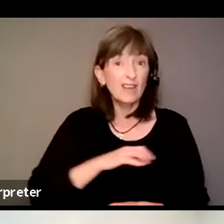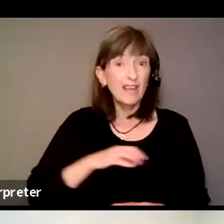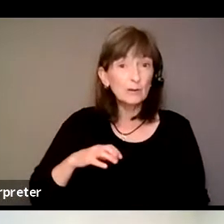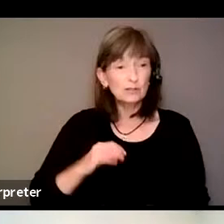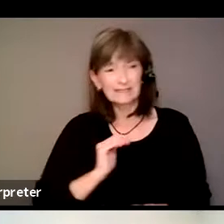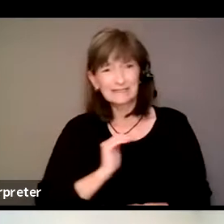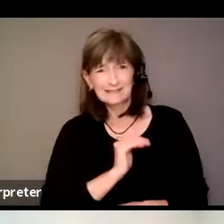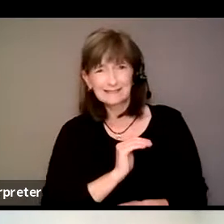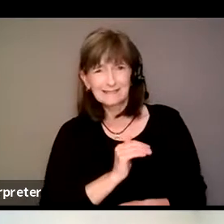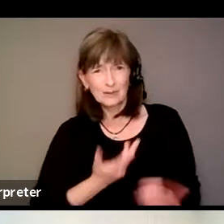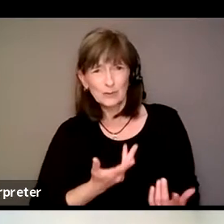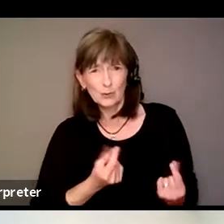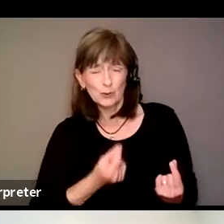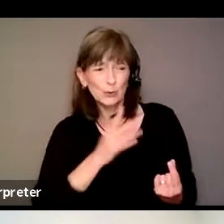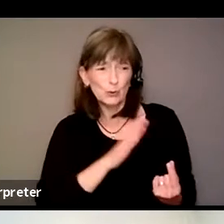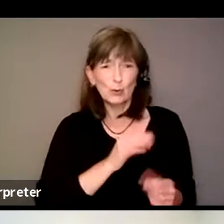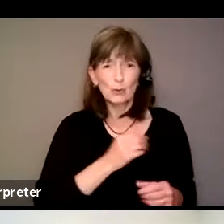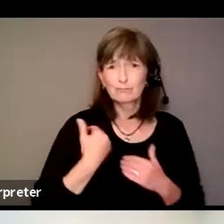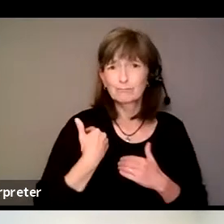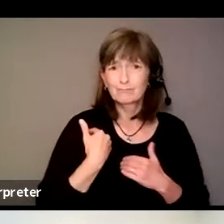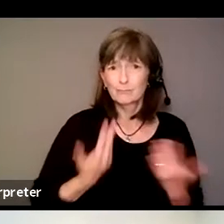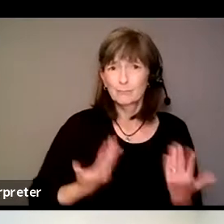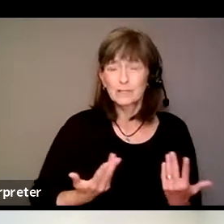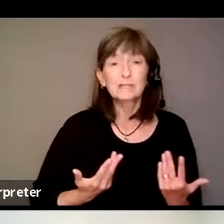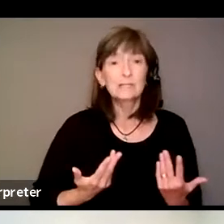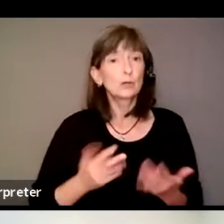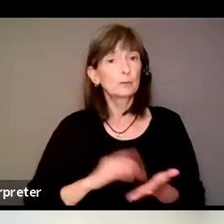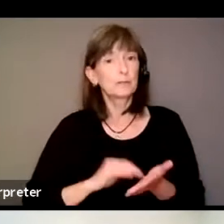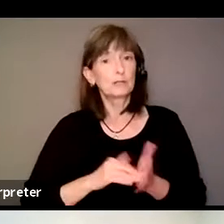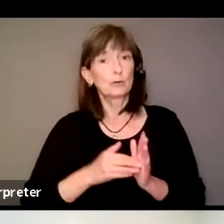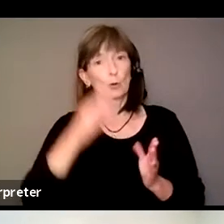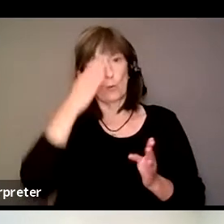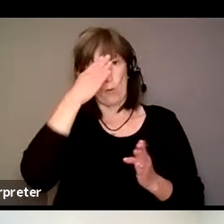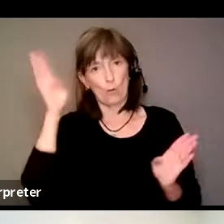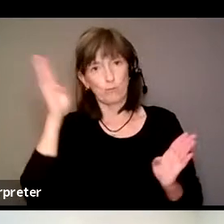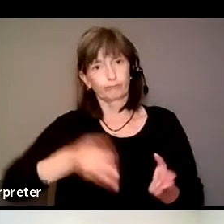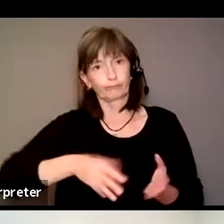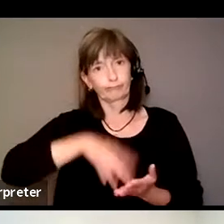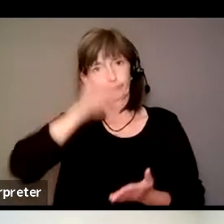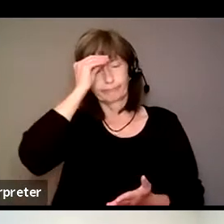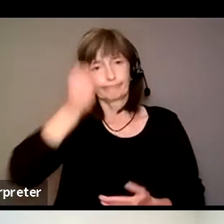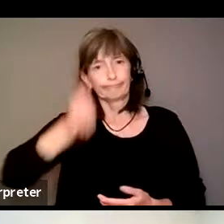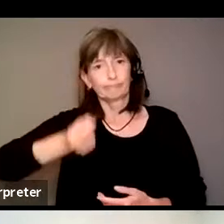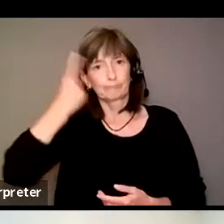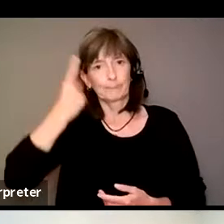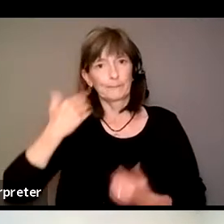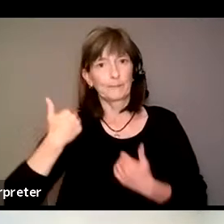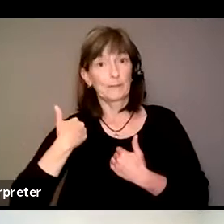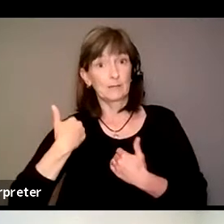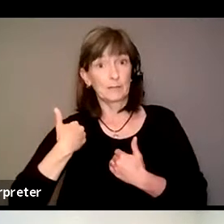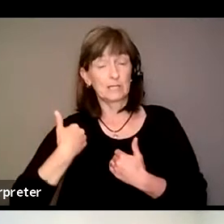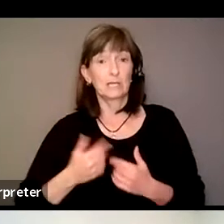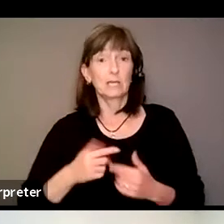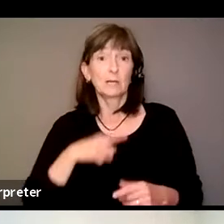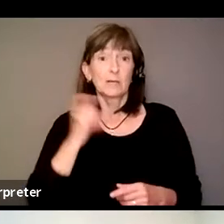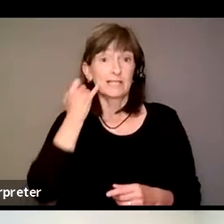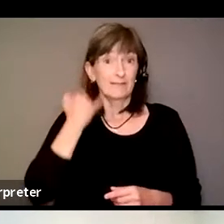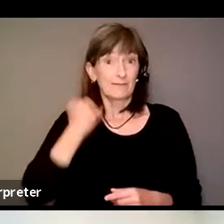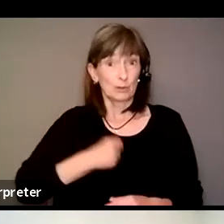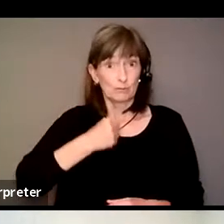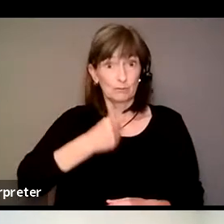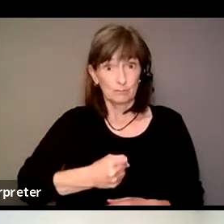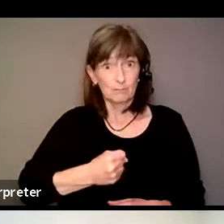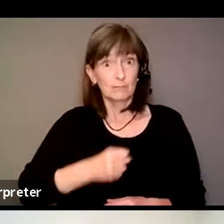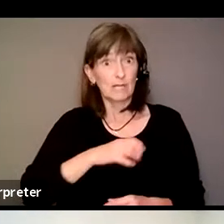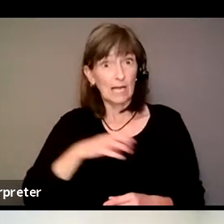community, and just basically be informed. Again, like I said, it's your responsibility at the end of the day. You're responsible for